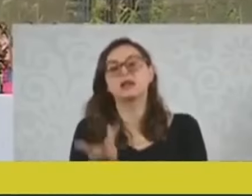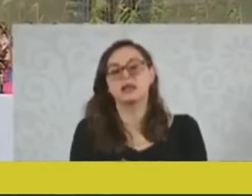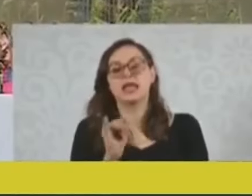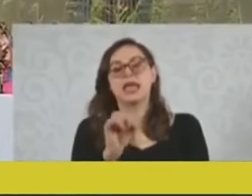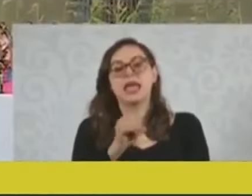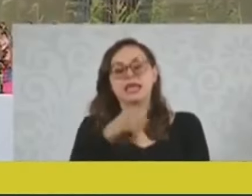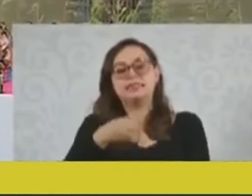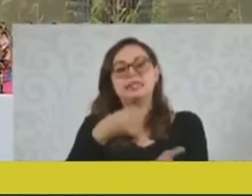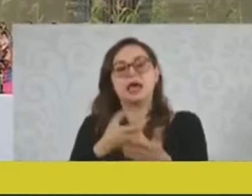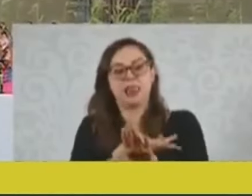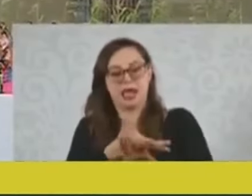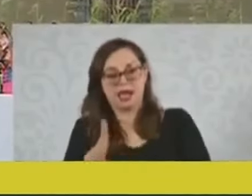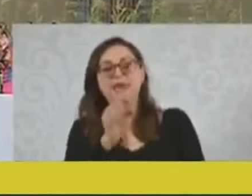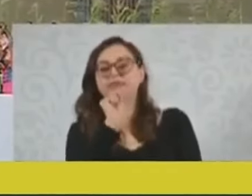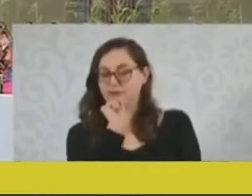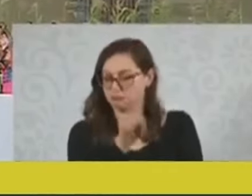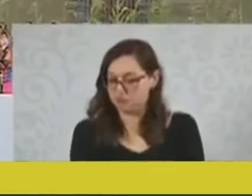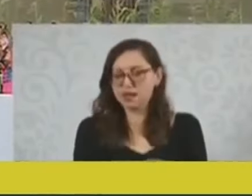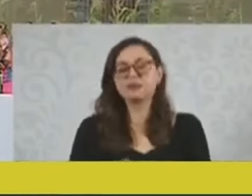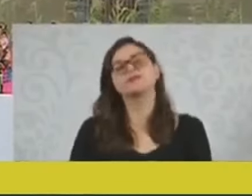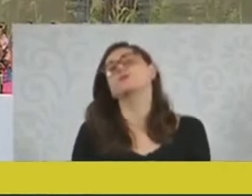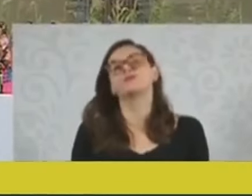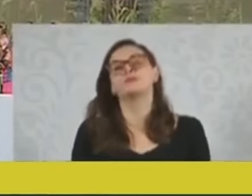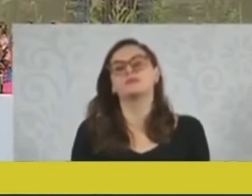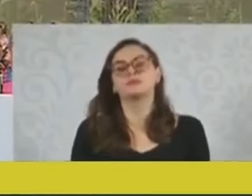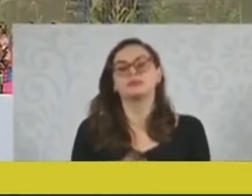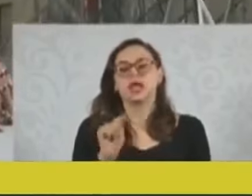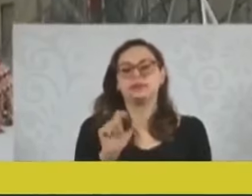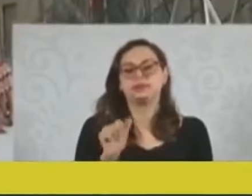touristic corridor Benito Juarez, Isla Blanca.